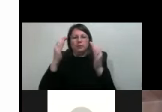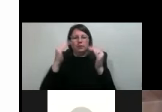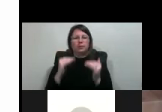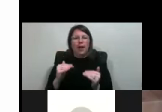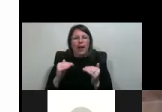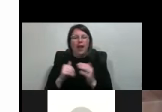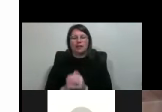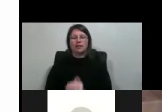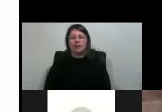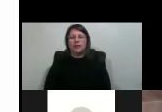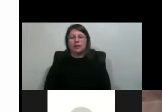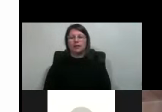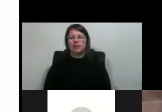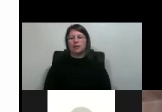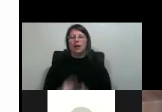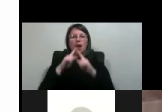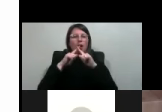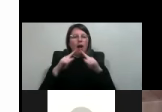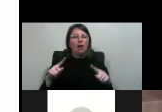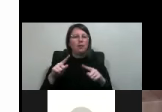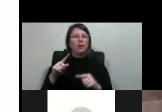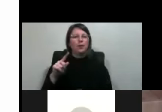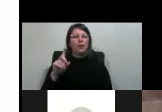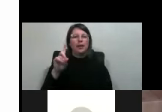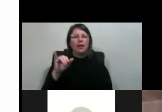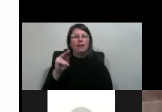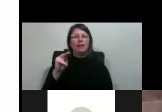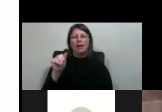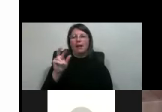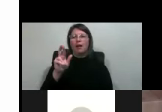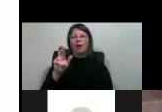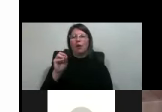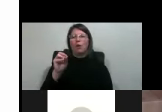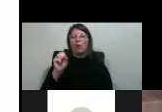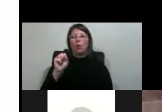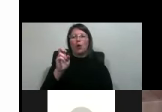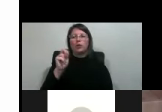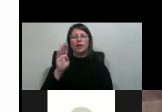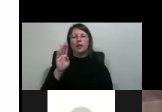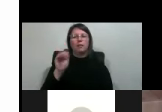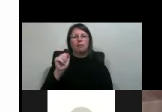Next, I'm going to unmute Dina Rosenbaum.